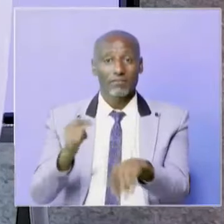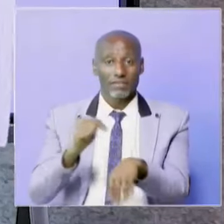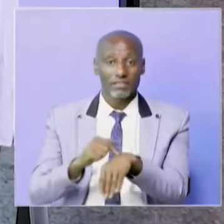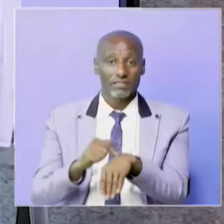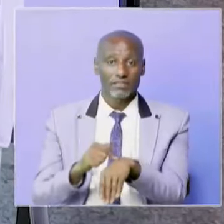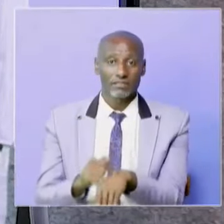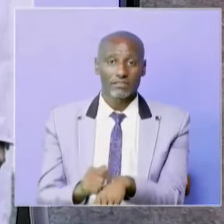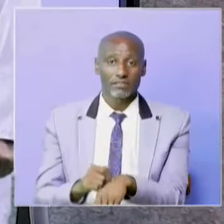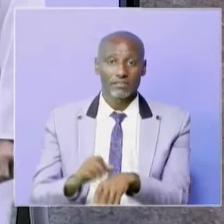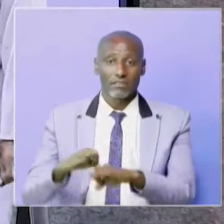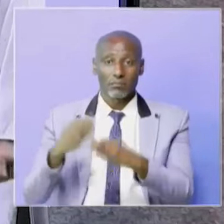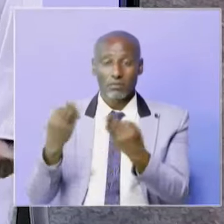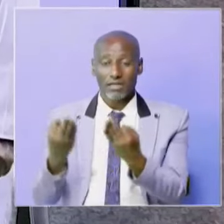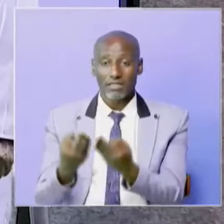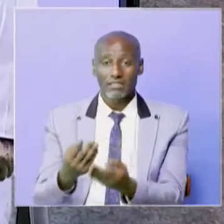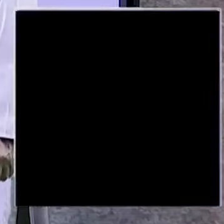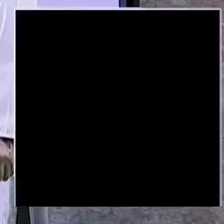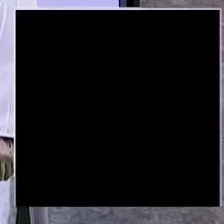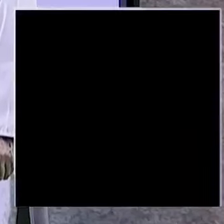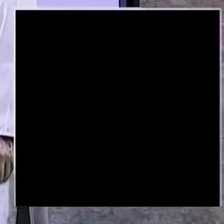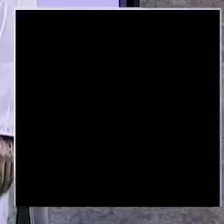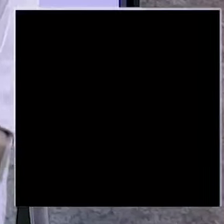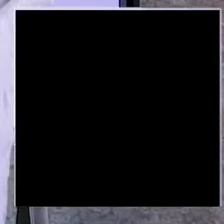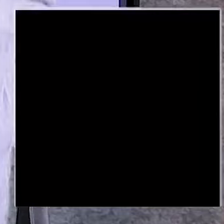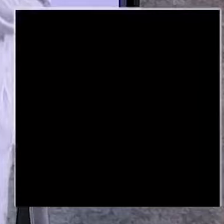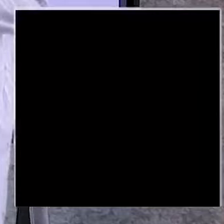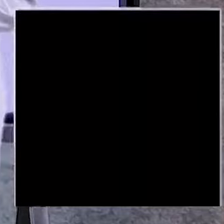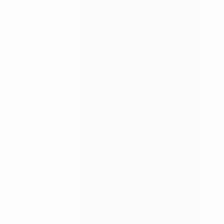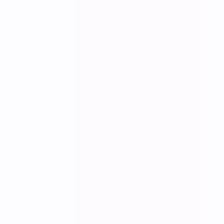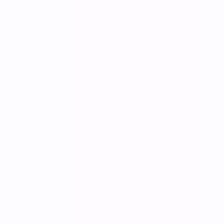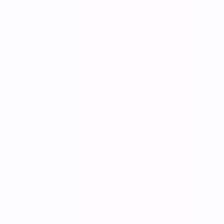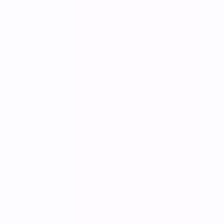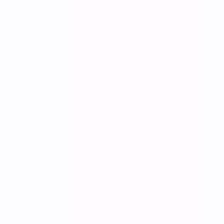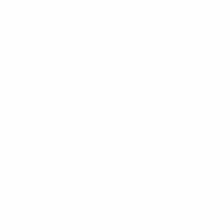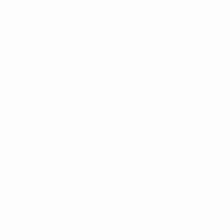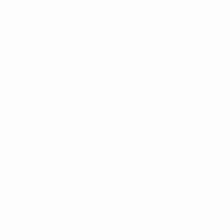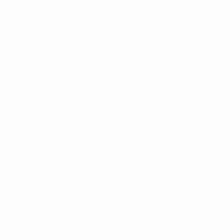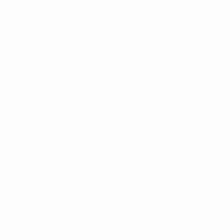given time. Students' parents, please don't forget to help them.